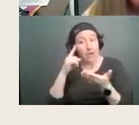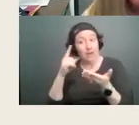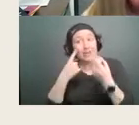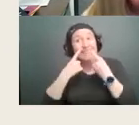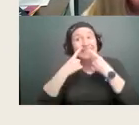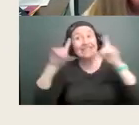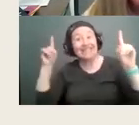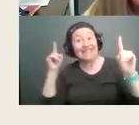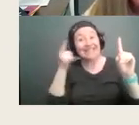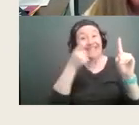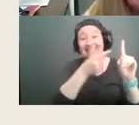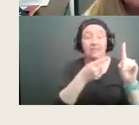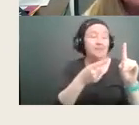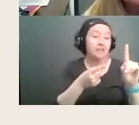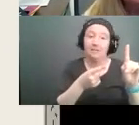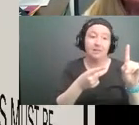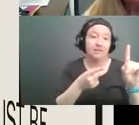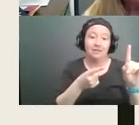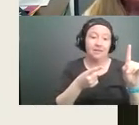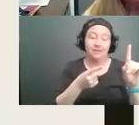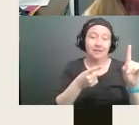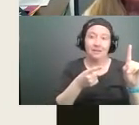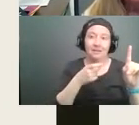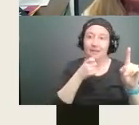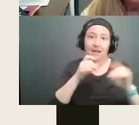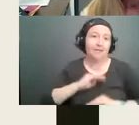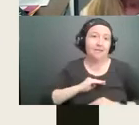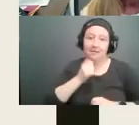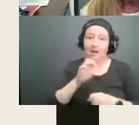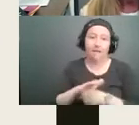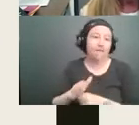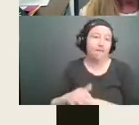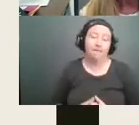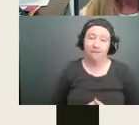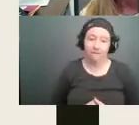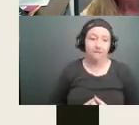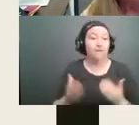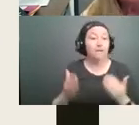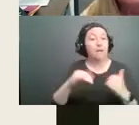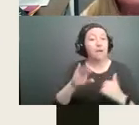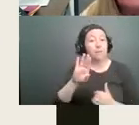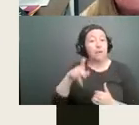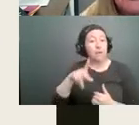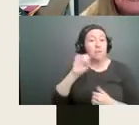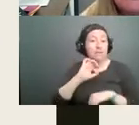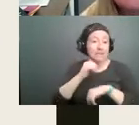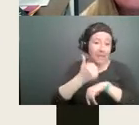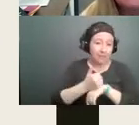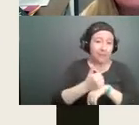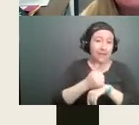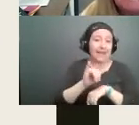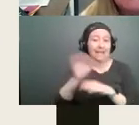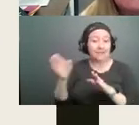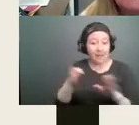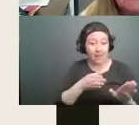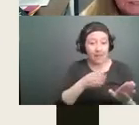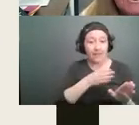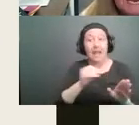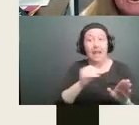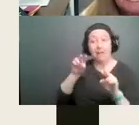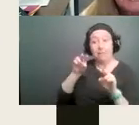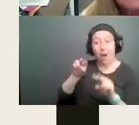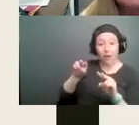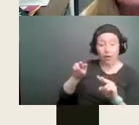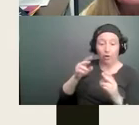goals were unreasonably lacking. And finally, BIPs must be implemented as planned and monitored,